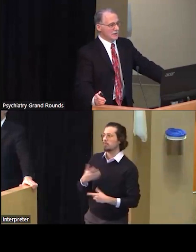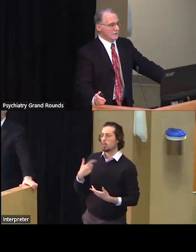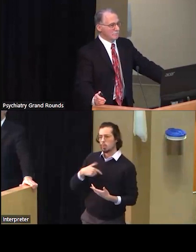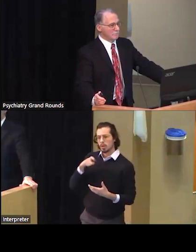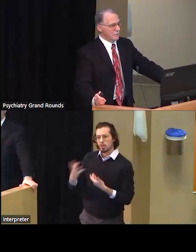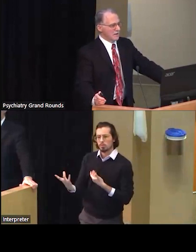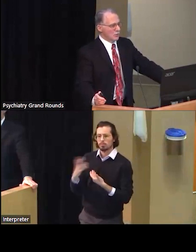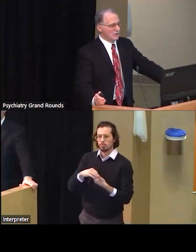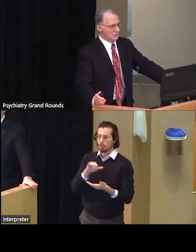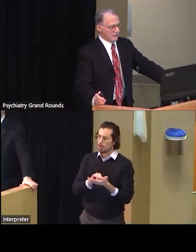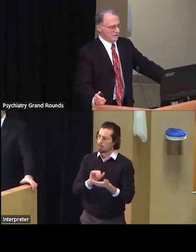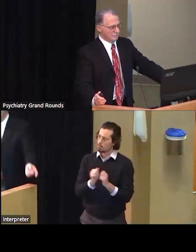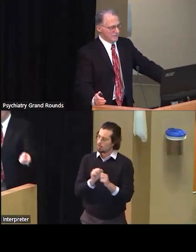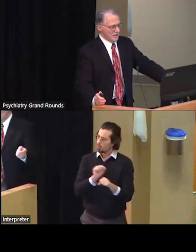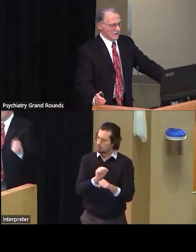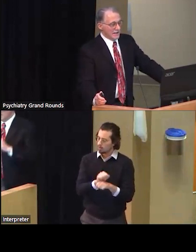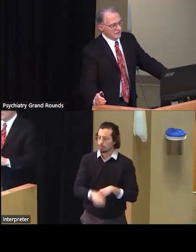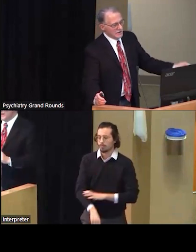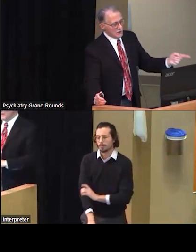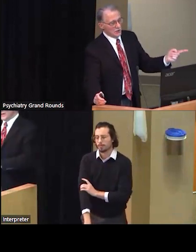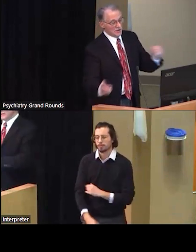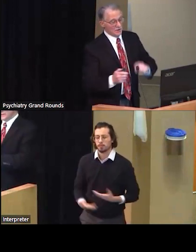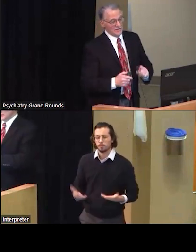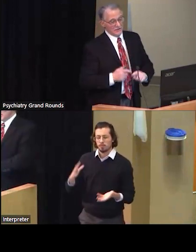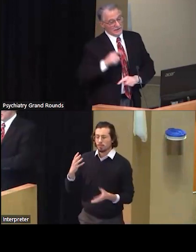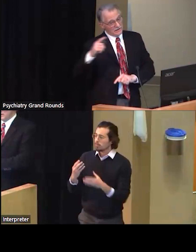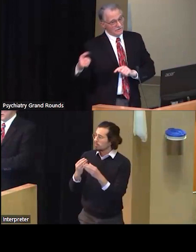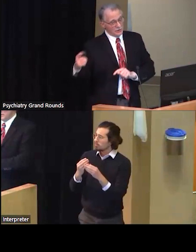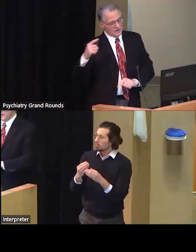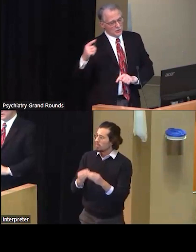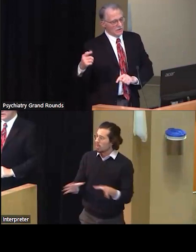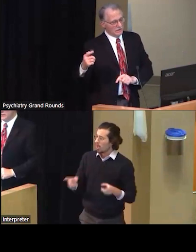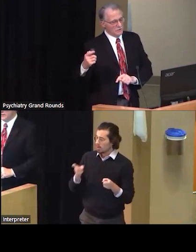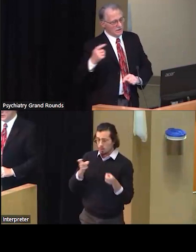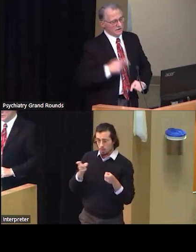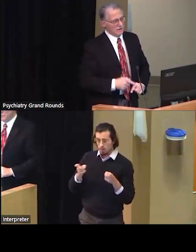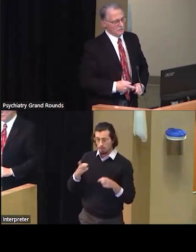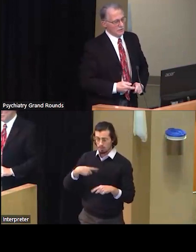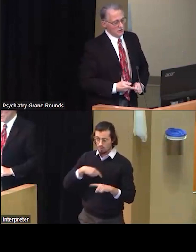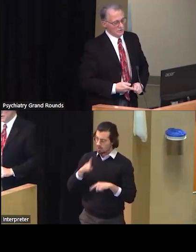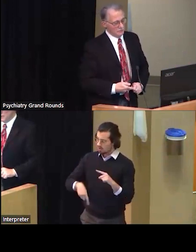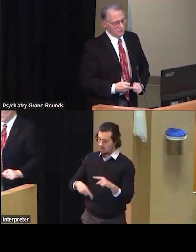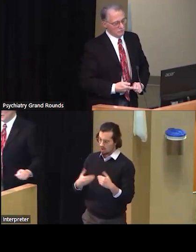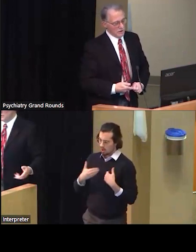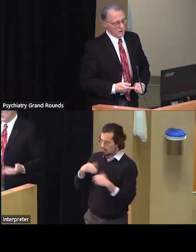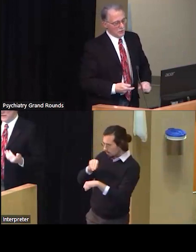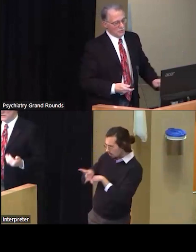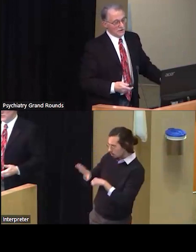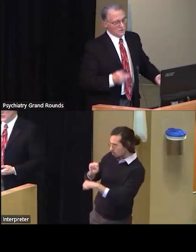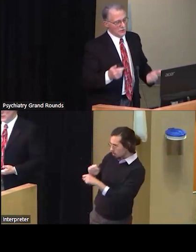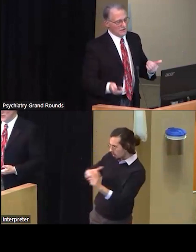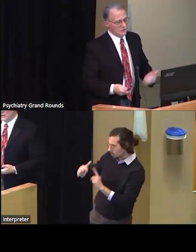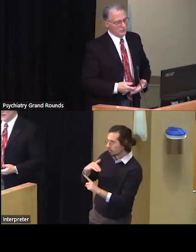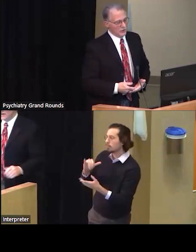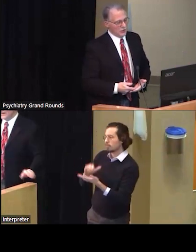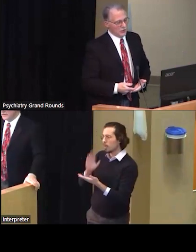that into our workspace. Lack of control. So if we can't influence our work environment, that's another big one. Poor